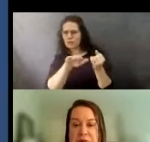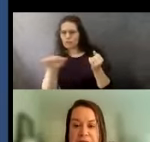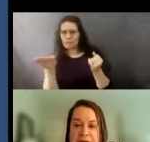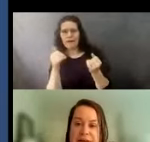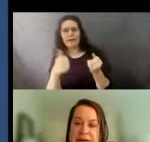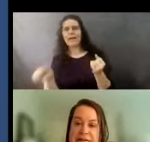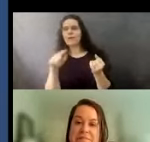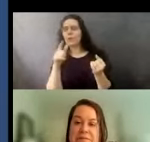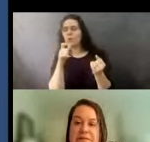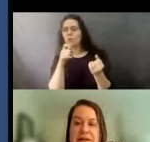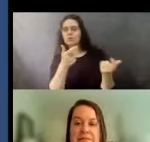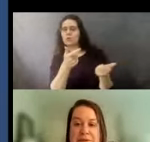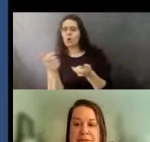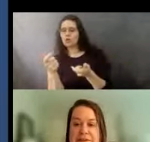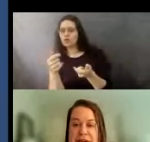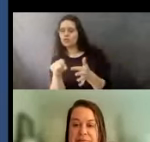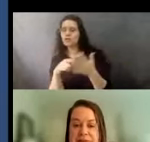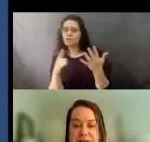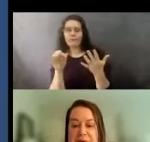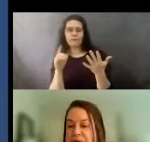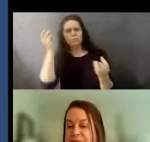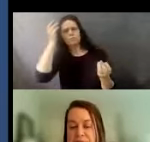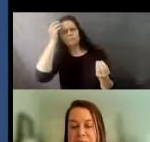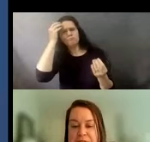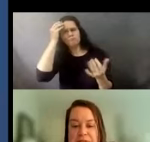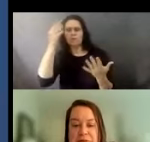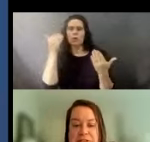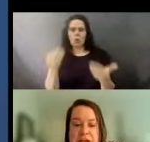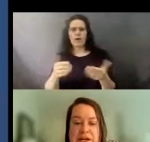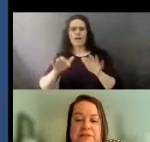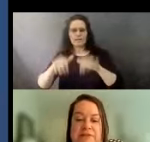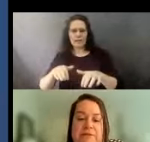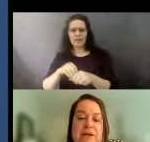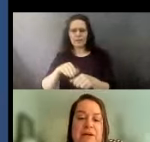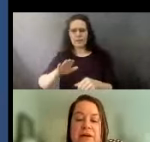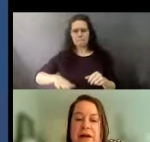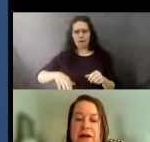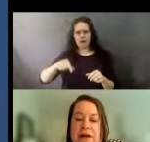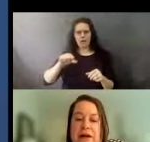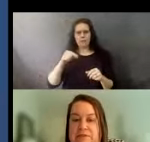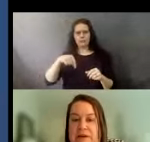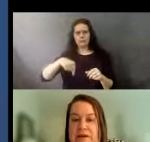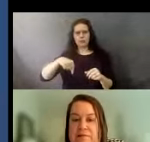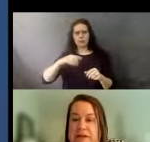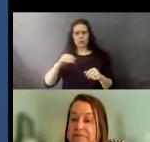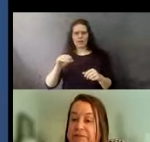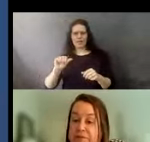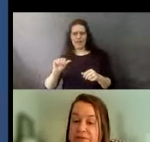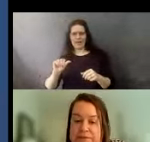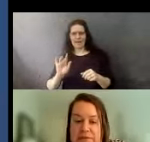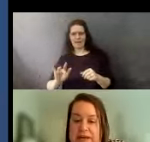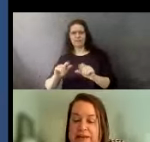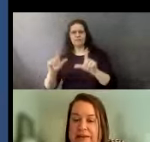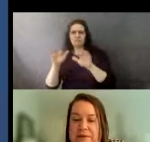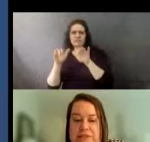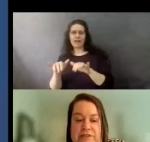been brewing, now would be a good time to think about them, type them into the question and answer box. And if you don't,